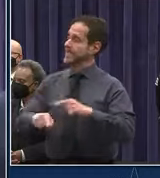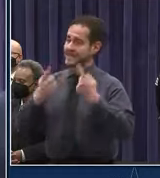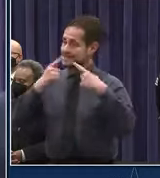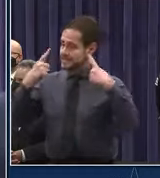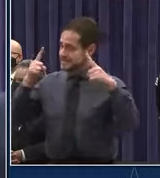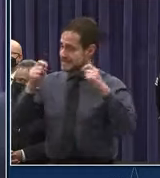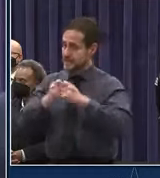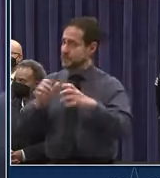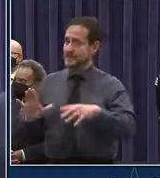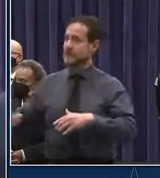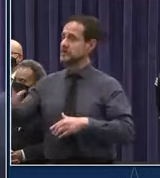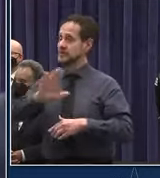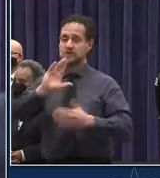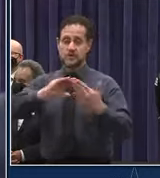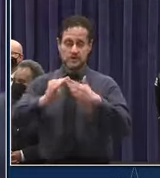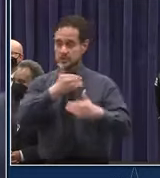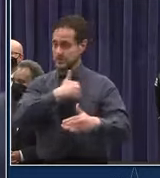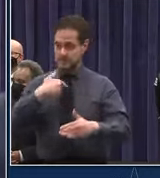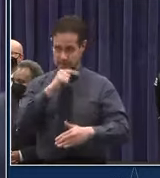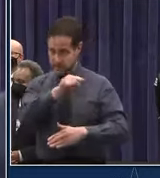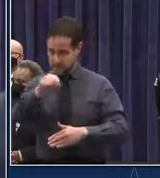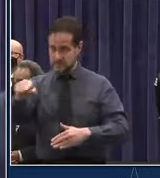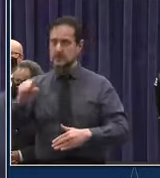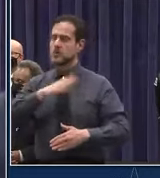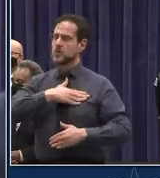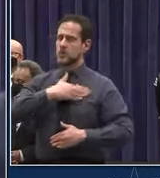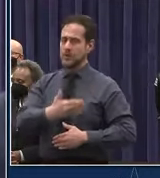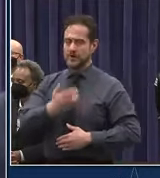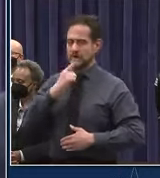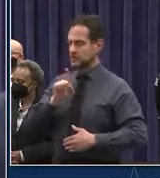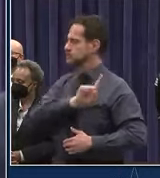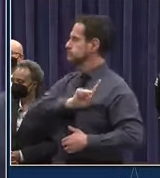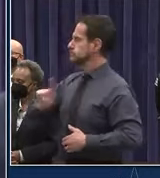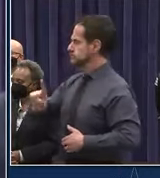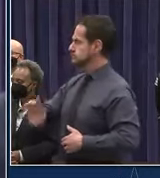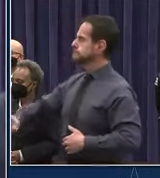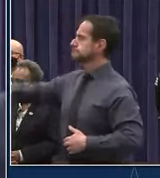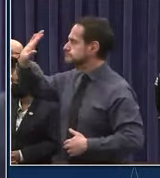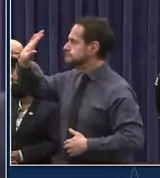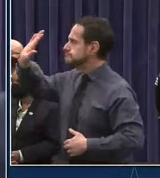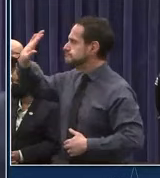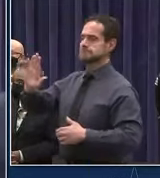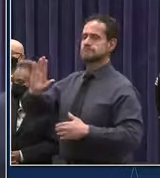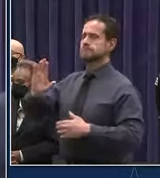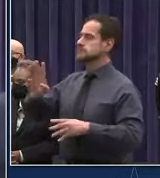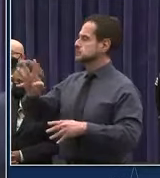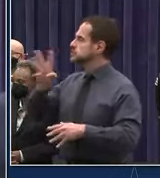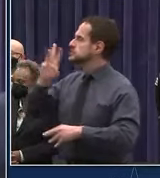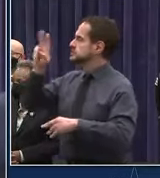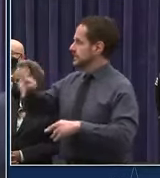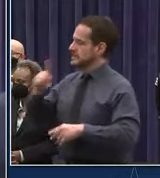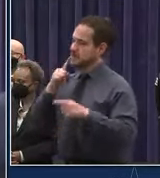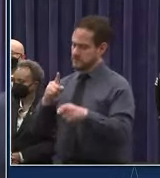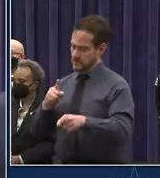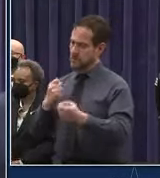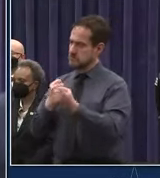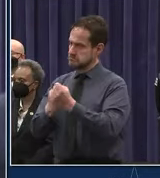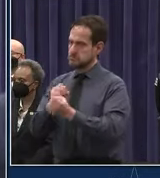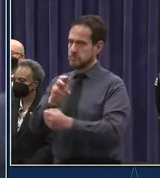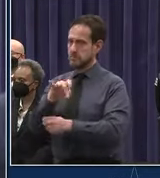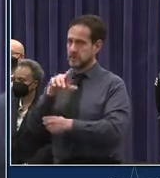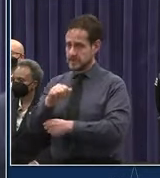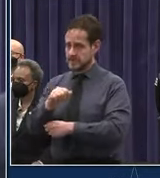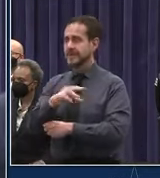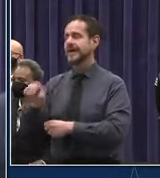commitment of the members of the community who were willing to step up and to speak out on behalf of Melissa and those who have